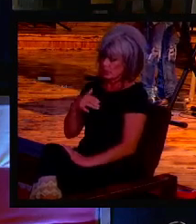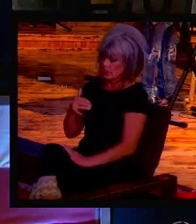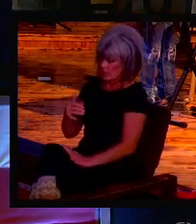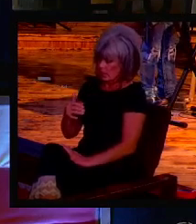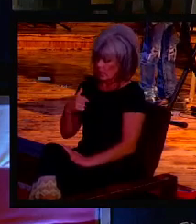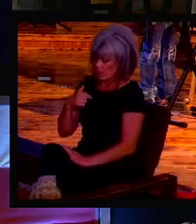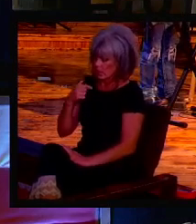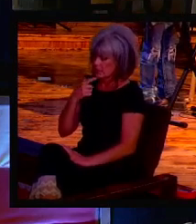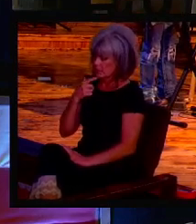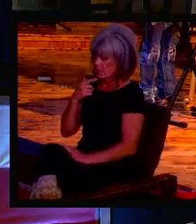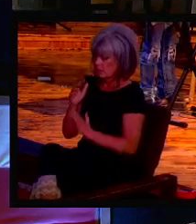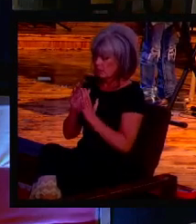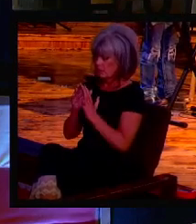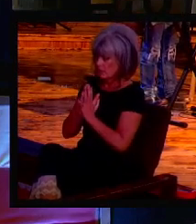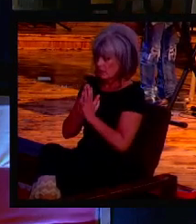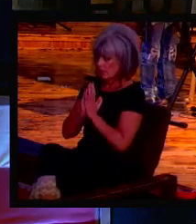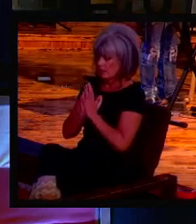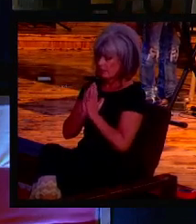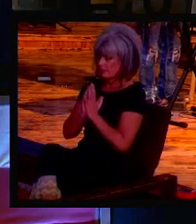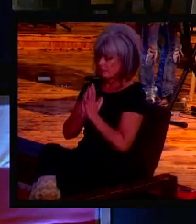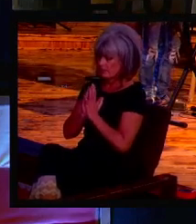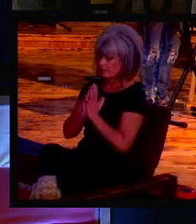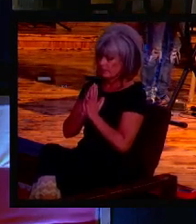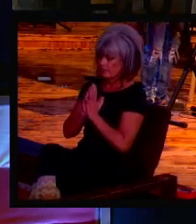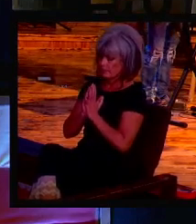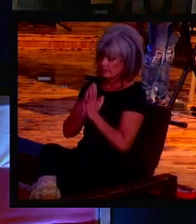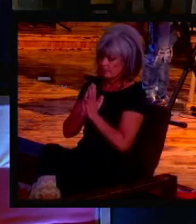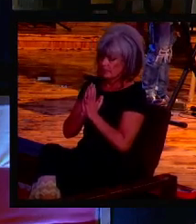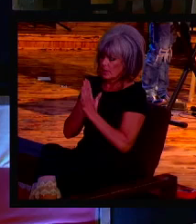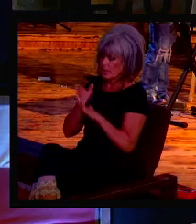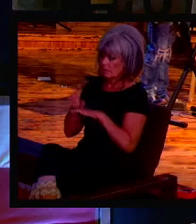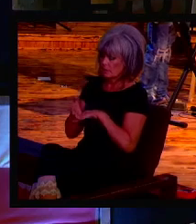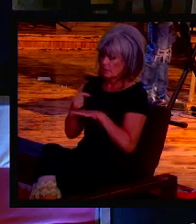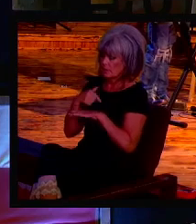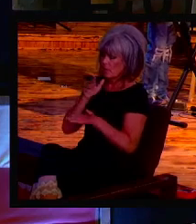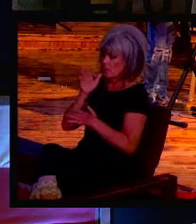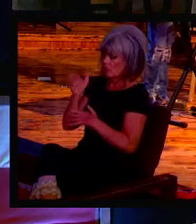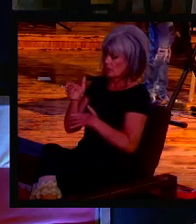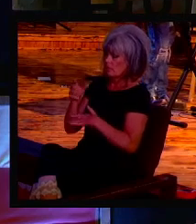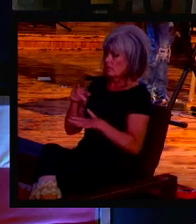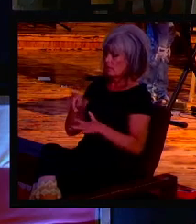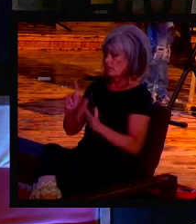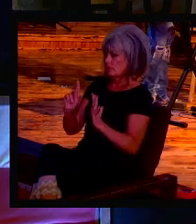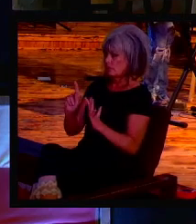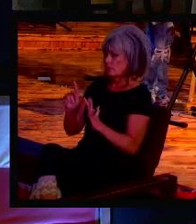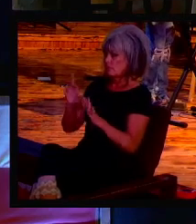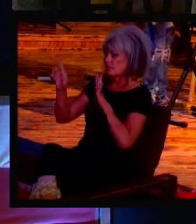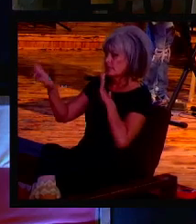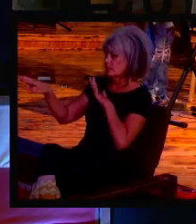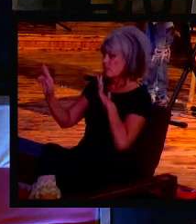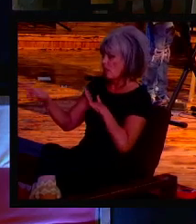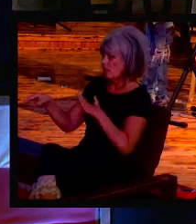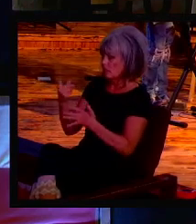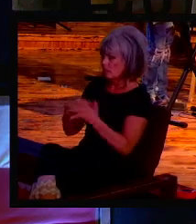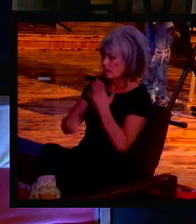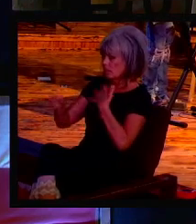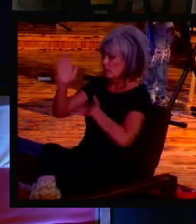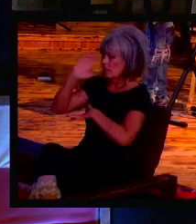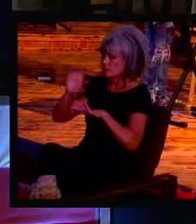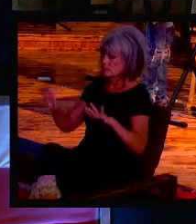prayer, and then I'm going to give you an opportunity to respond to what God is doing in your heart.